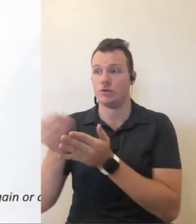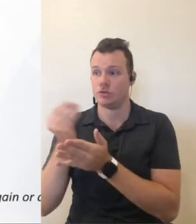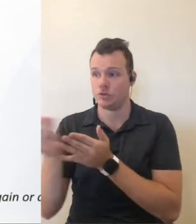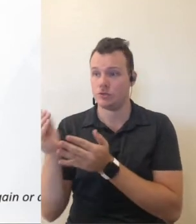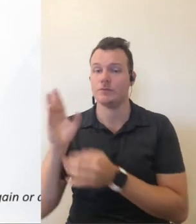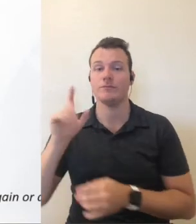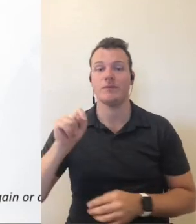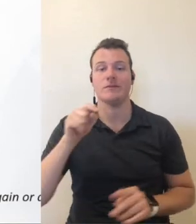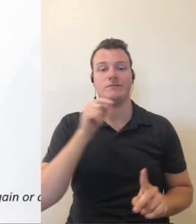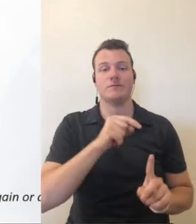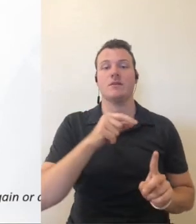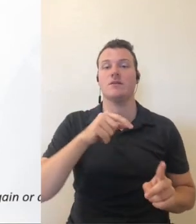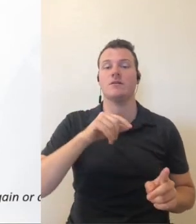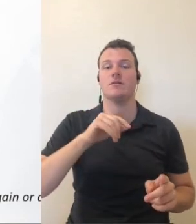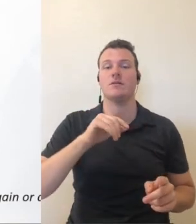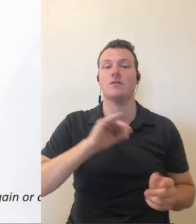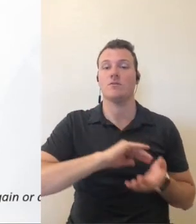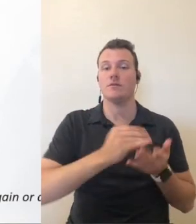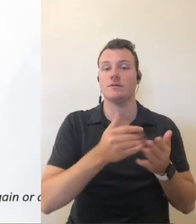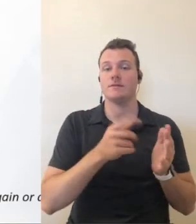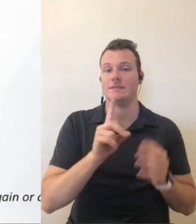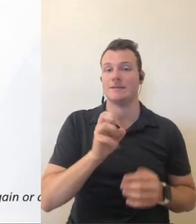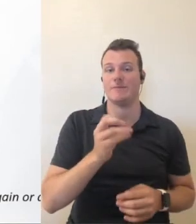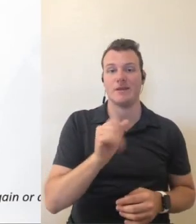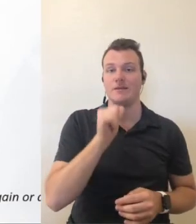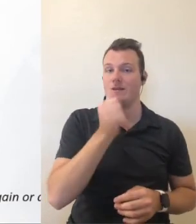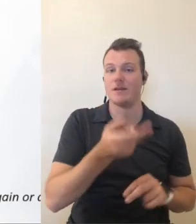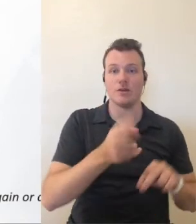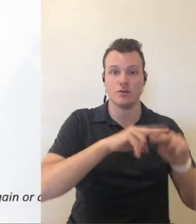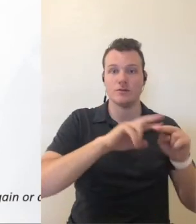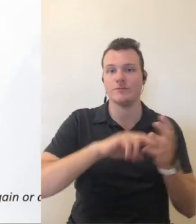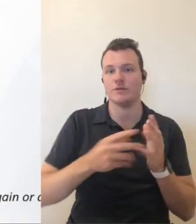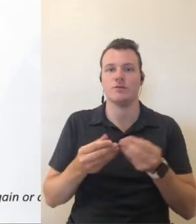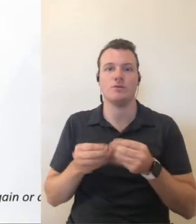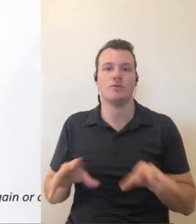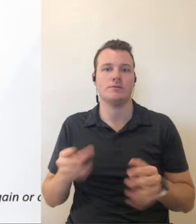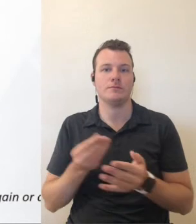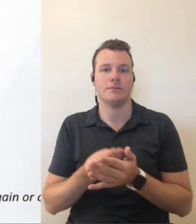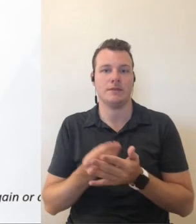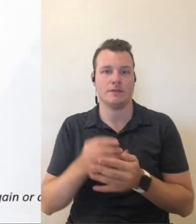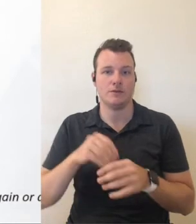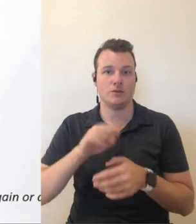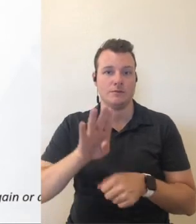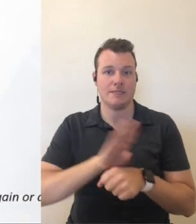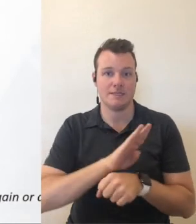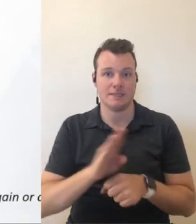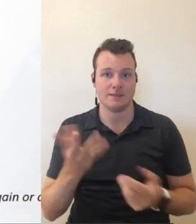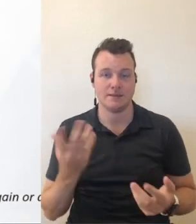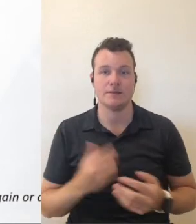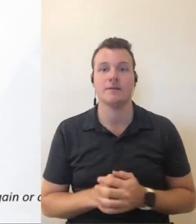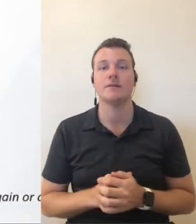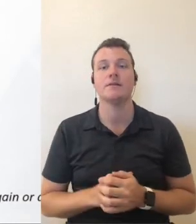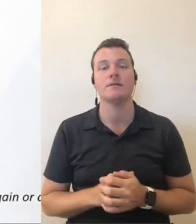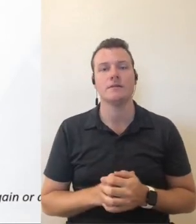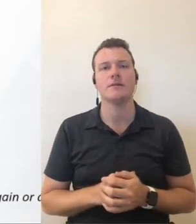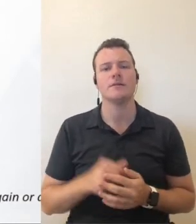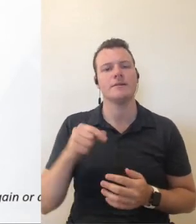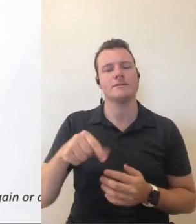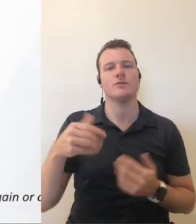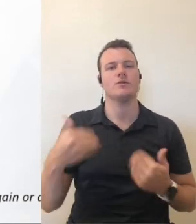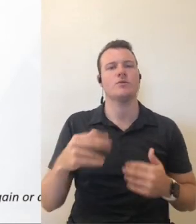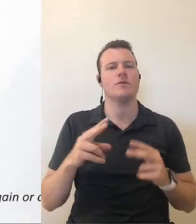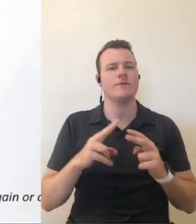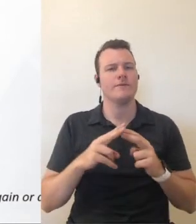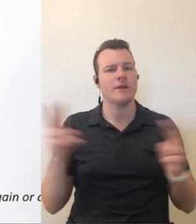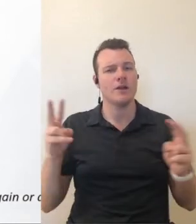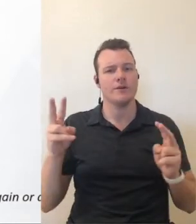it, but because the quantity demanded has an increase, you're actually losing money in your practice. Okay. So that's where this is a